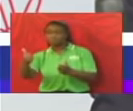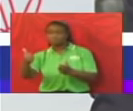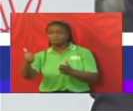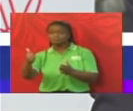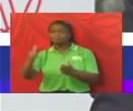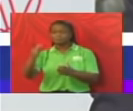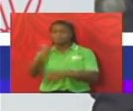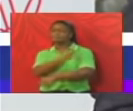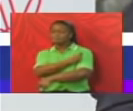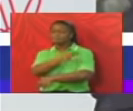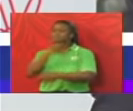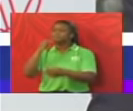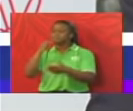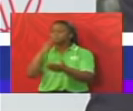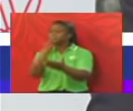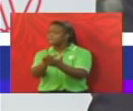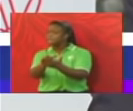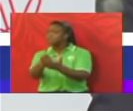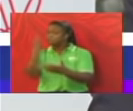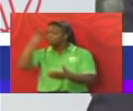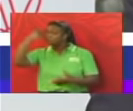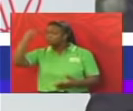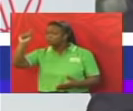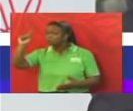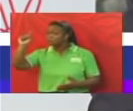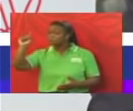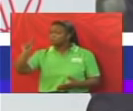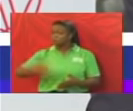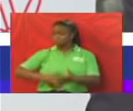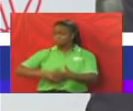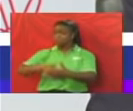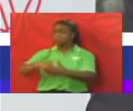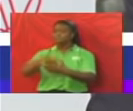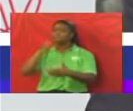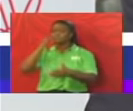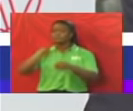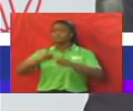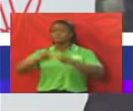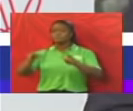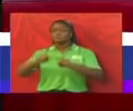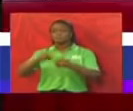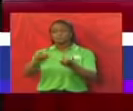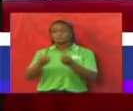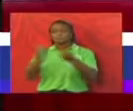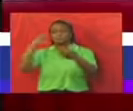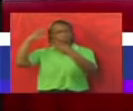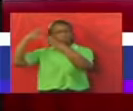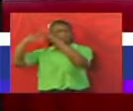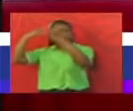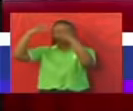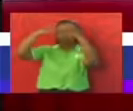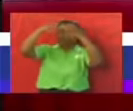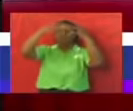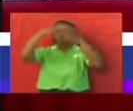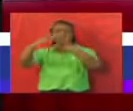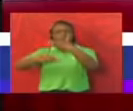we certainly do not want to confuse the population in the initial rollout. Thank you. Thank you